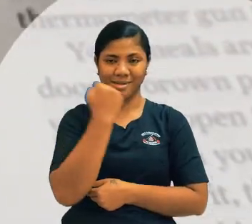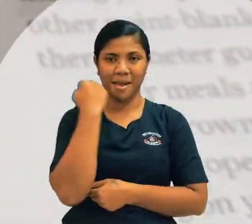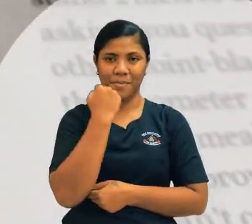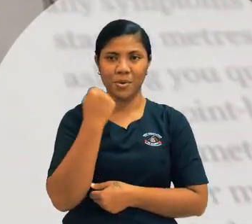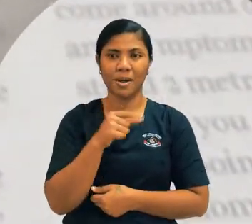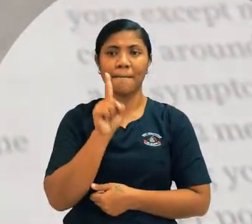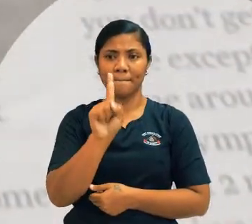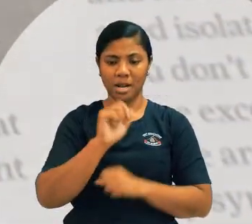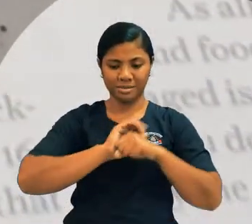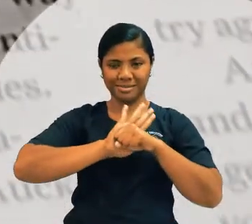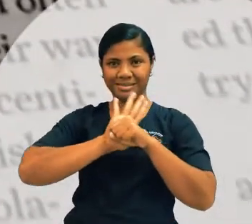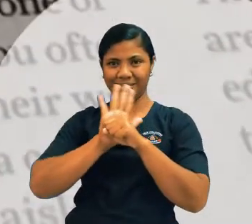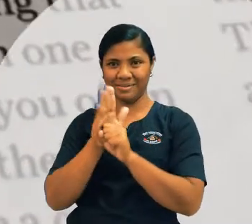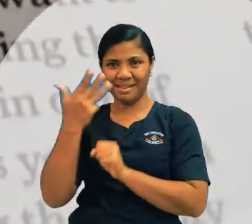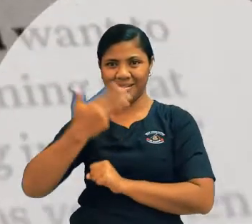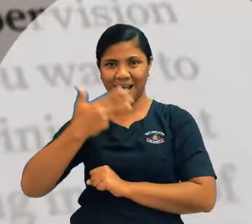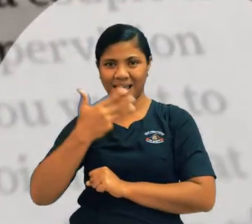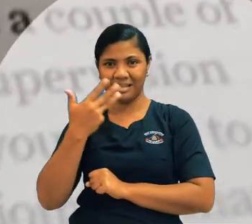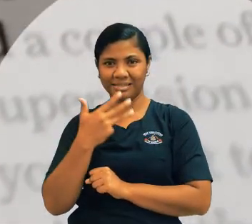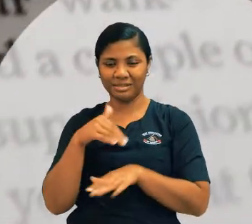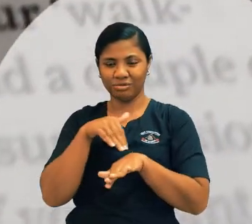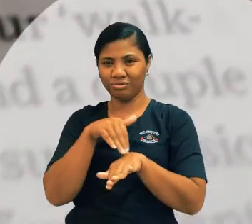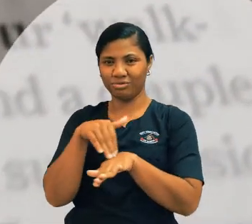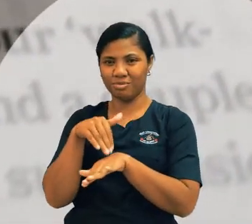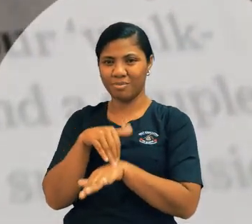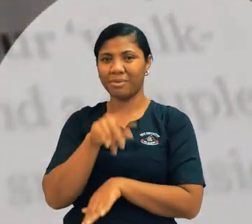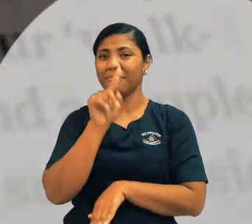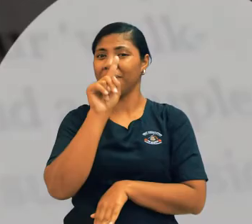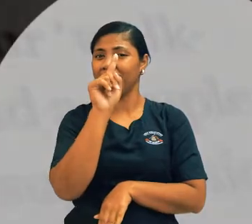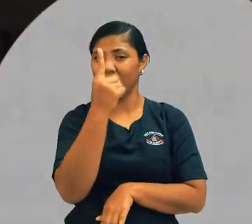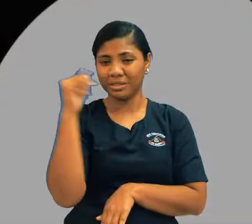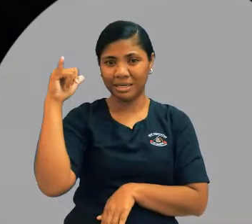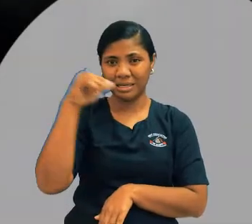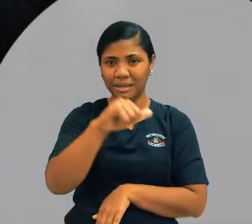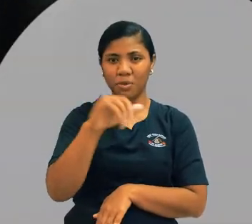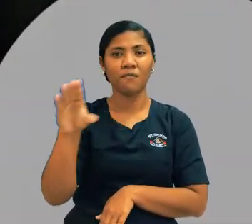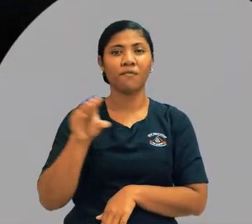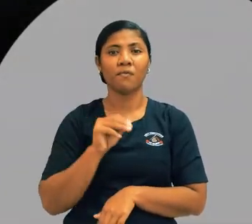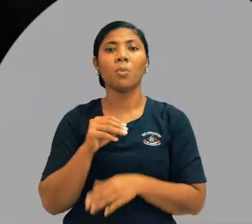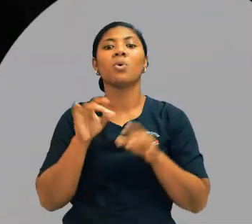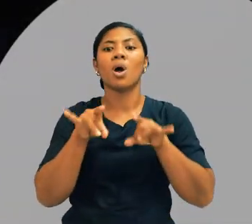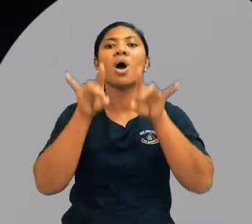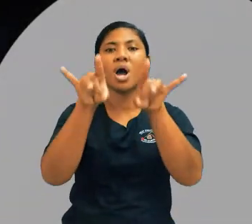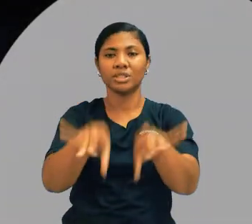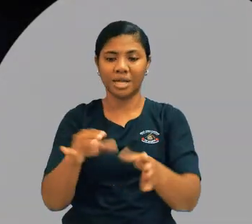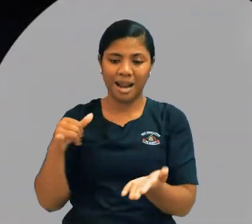people, and so the future of Samoa is not set in stone, but they continue to be resilient. Whatever